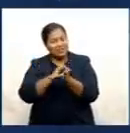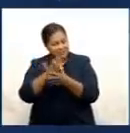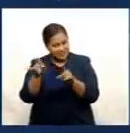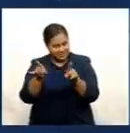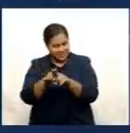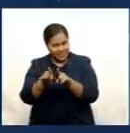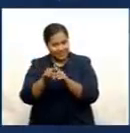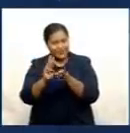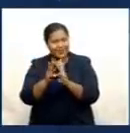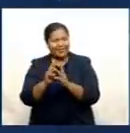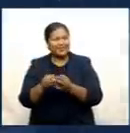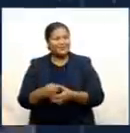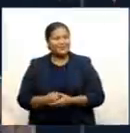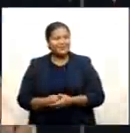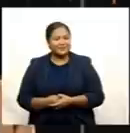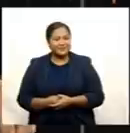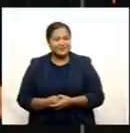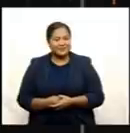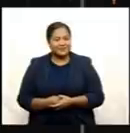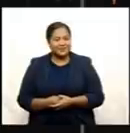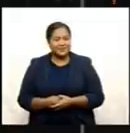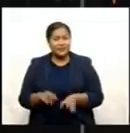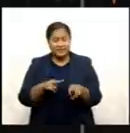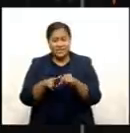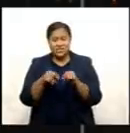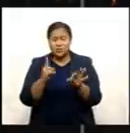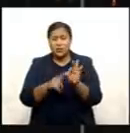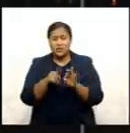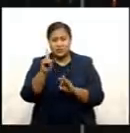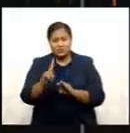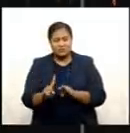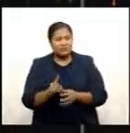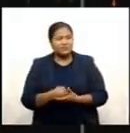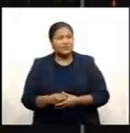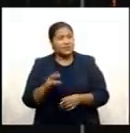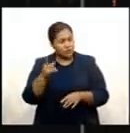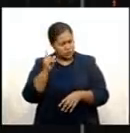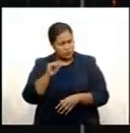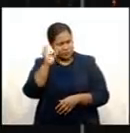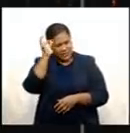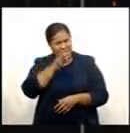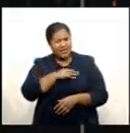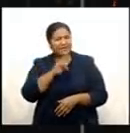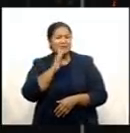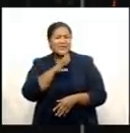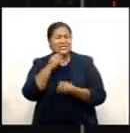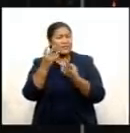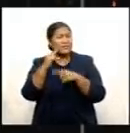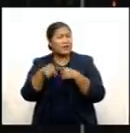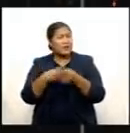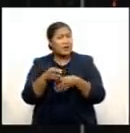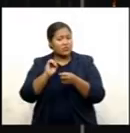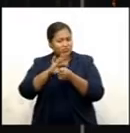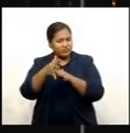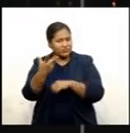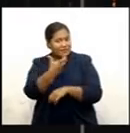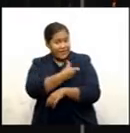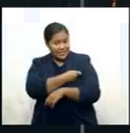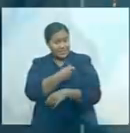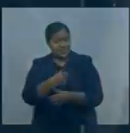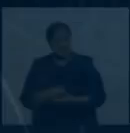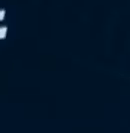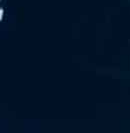will prevail. In Fijian Pulse tonight, we ask, do you believe the misinformation regarding the COVID-19